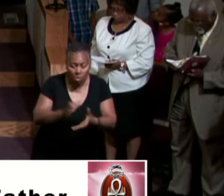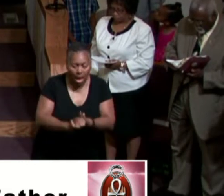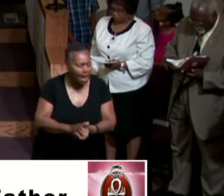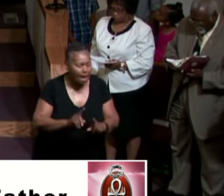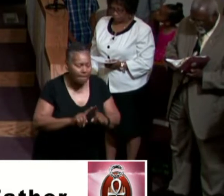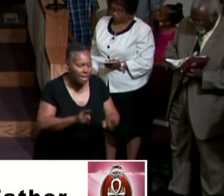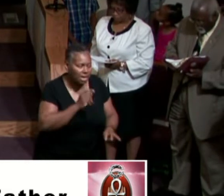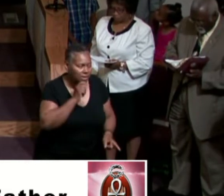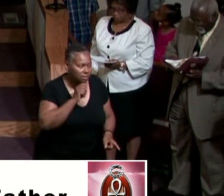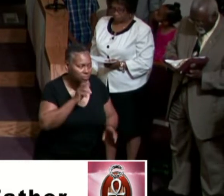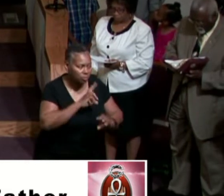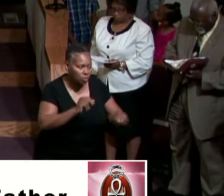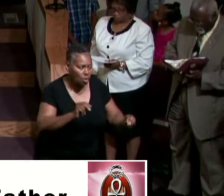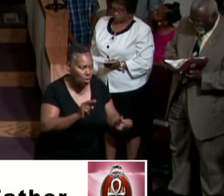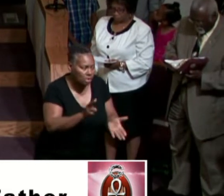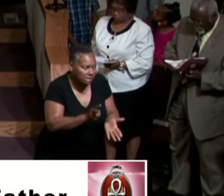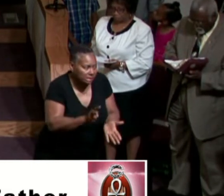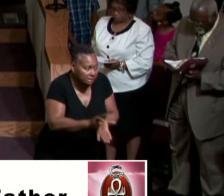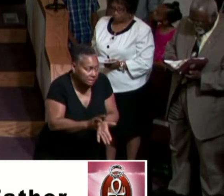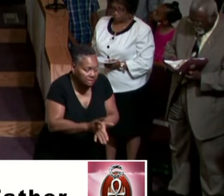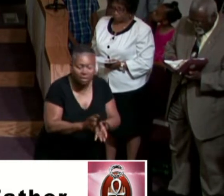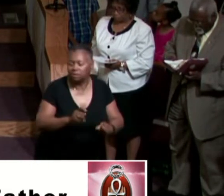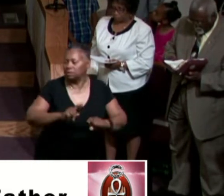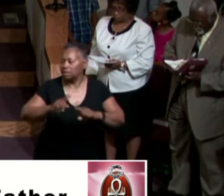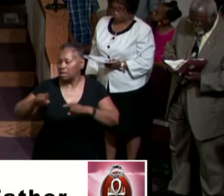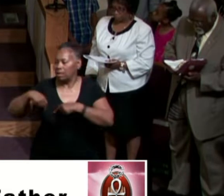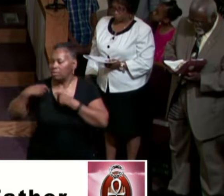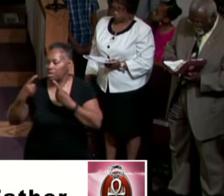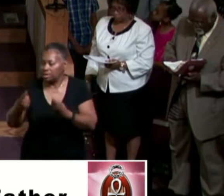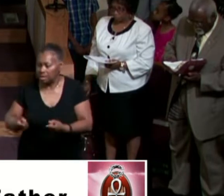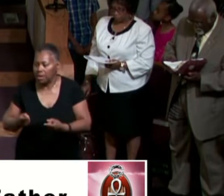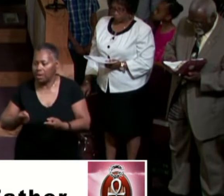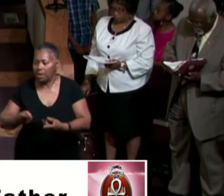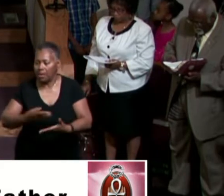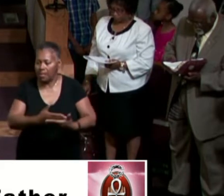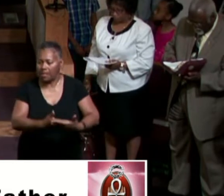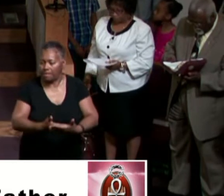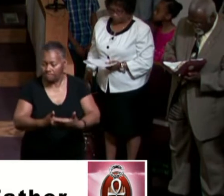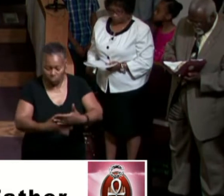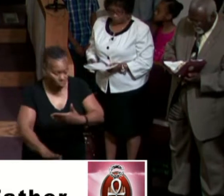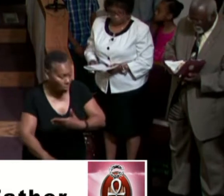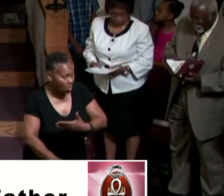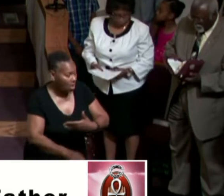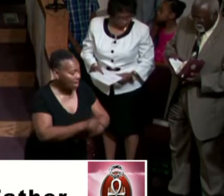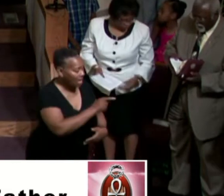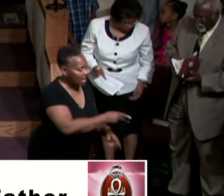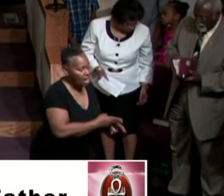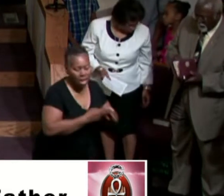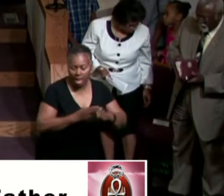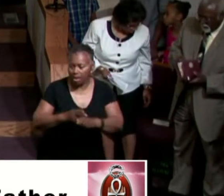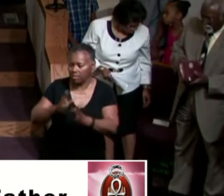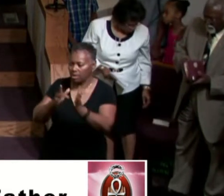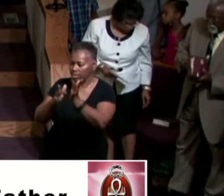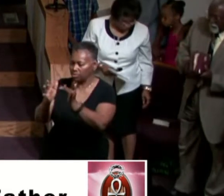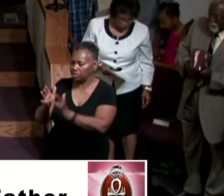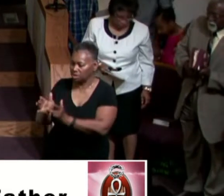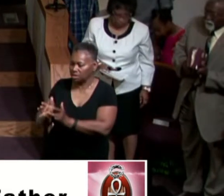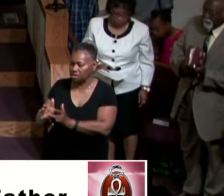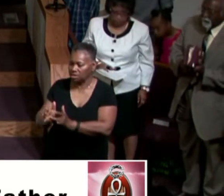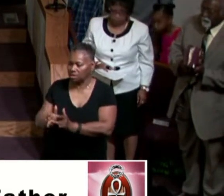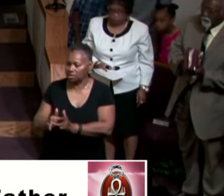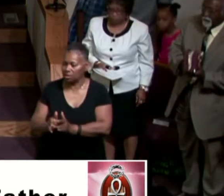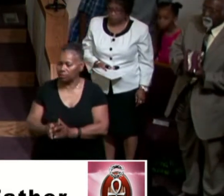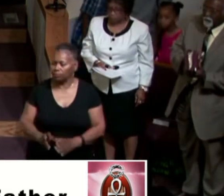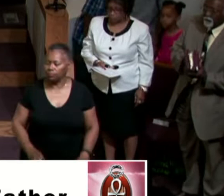her son was born, and Joseph named him Jesus. I'd like to use for a